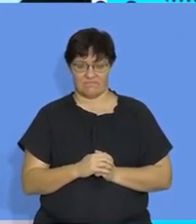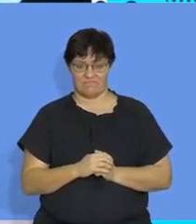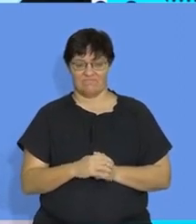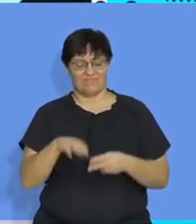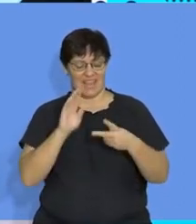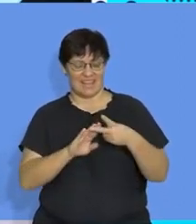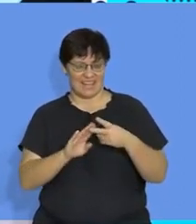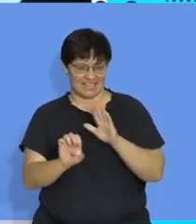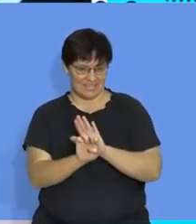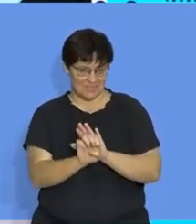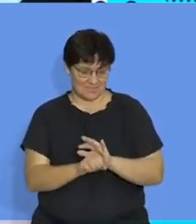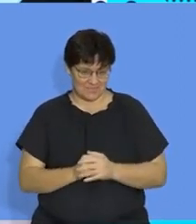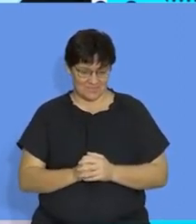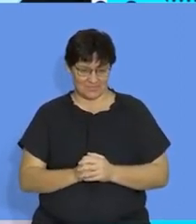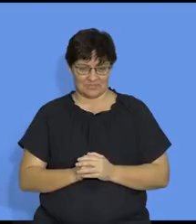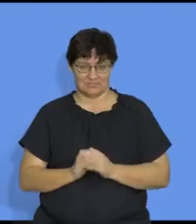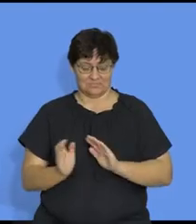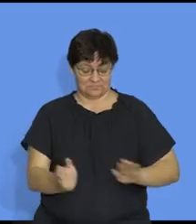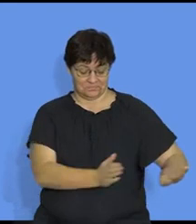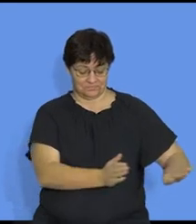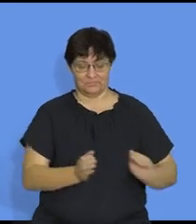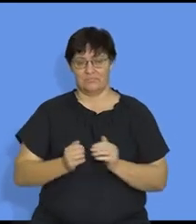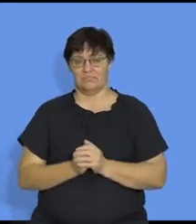look at the next example together.